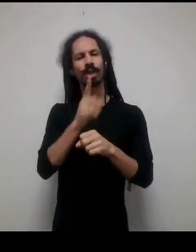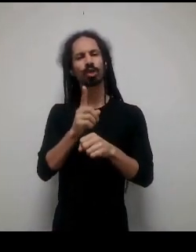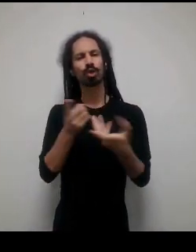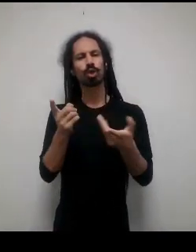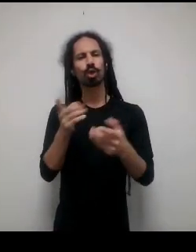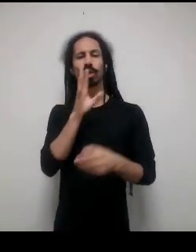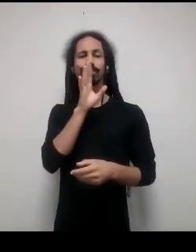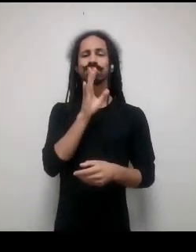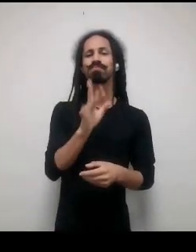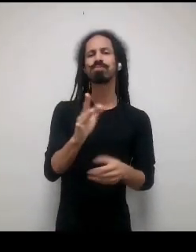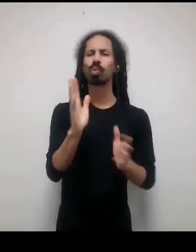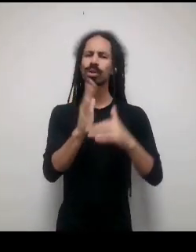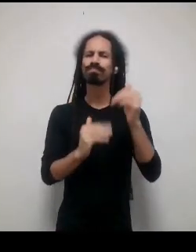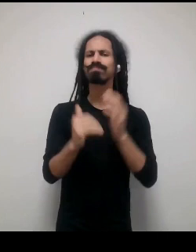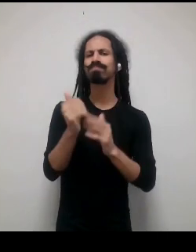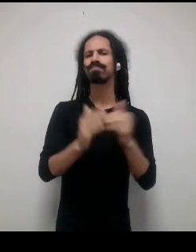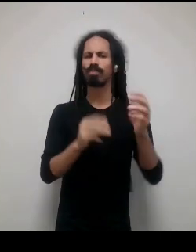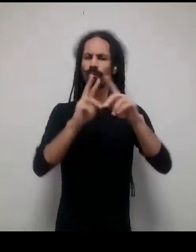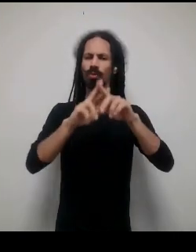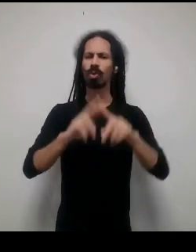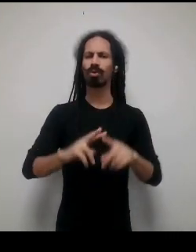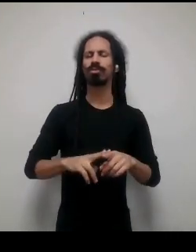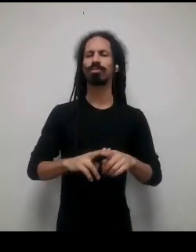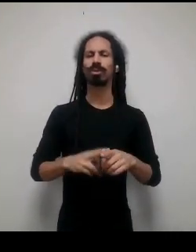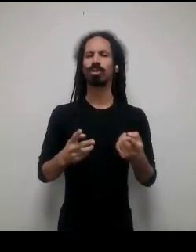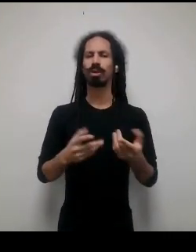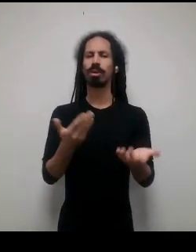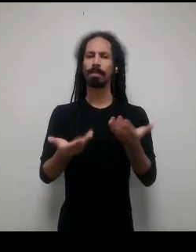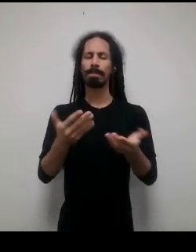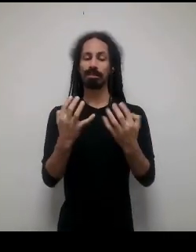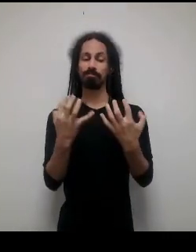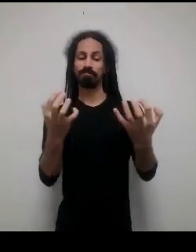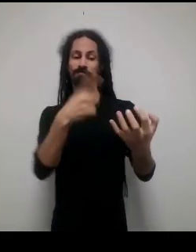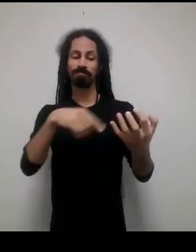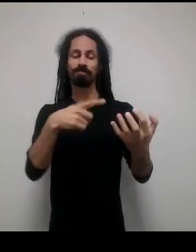with, because this will help you present more confidently.